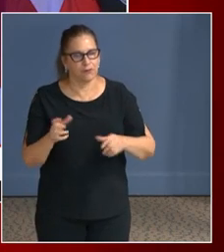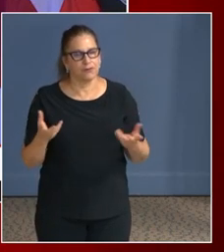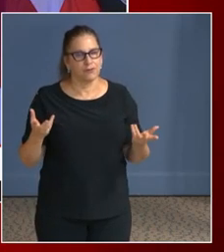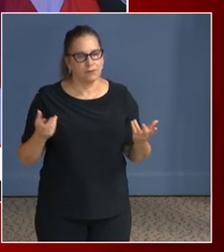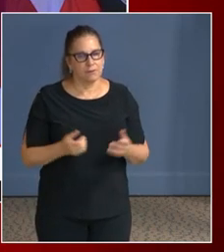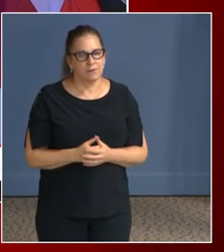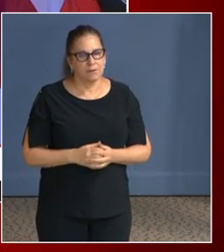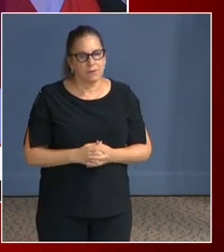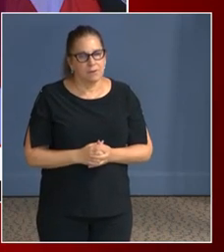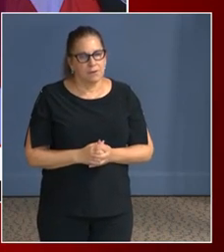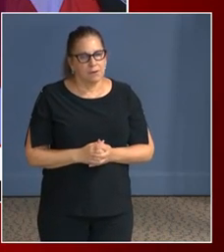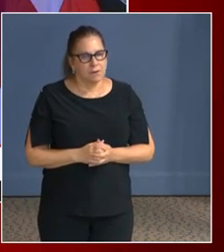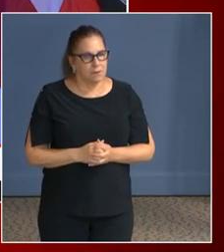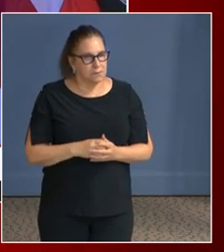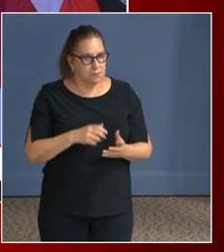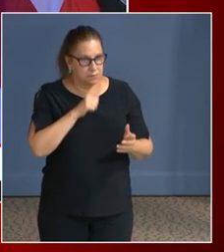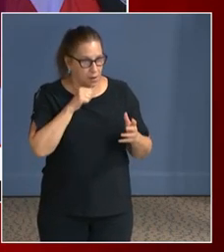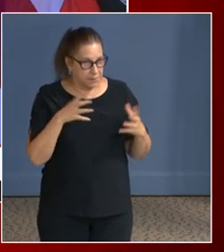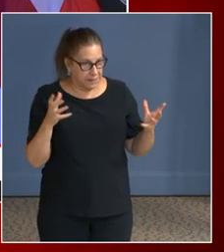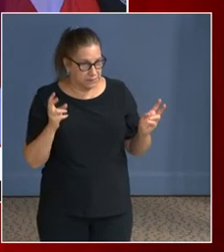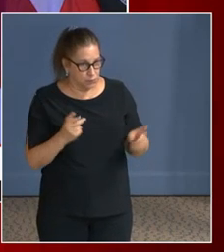really is not a big issue.